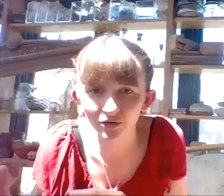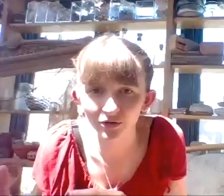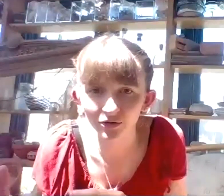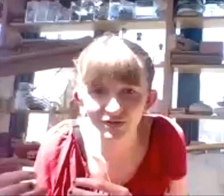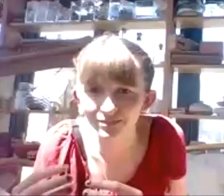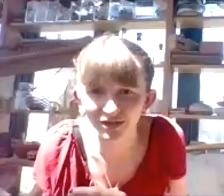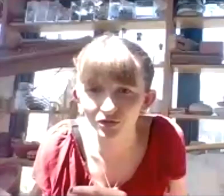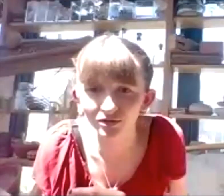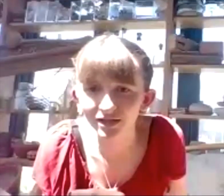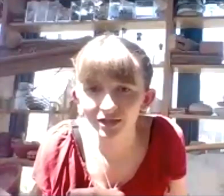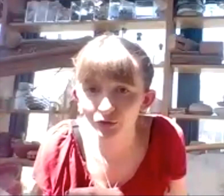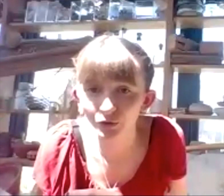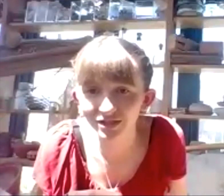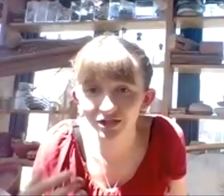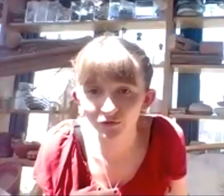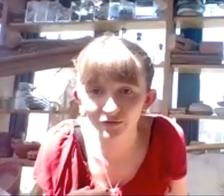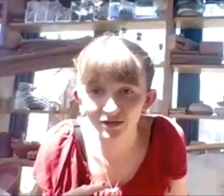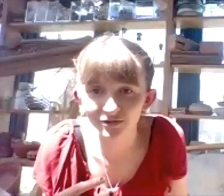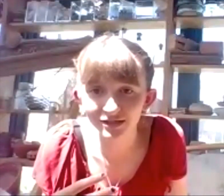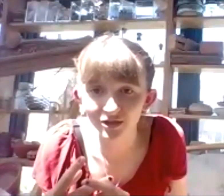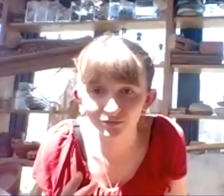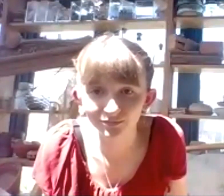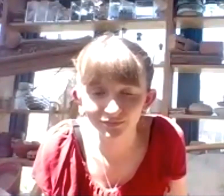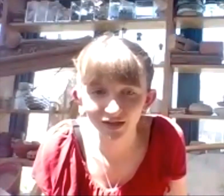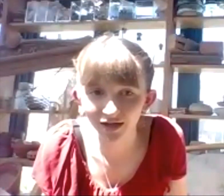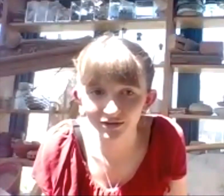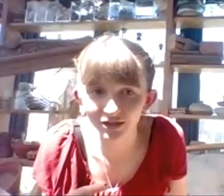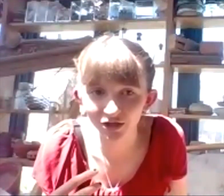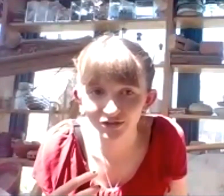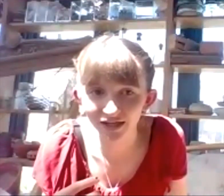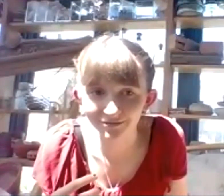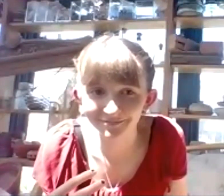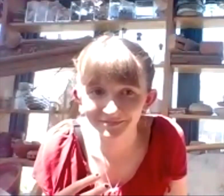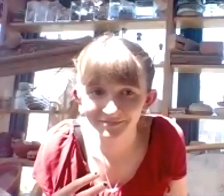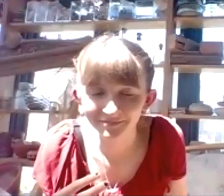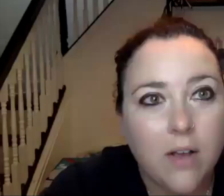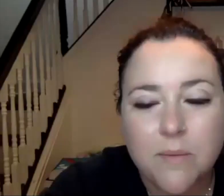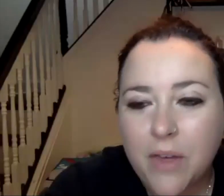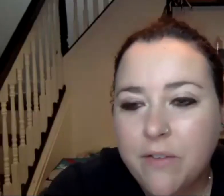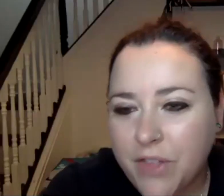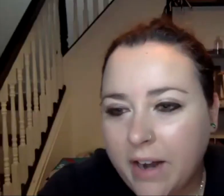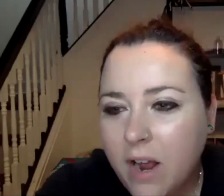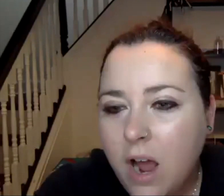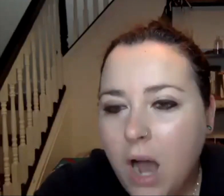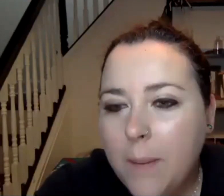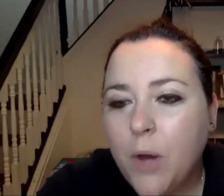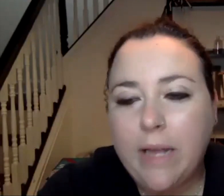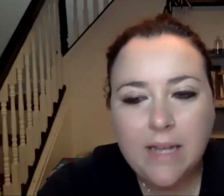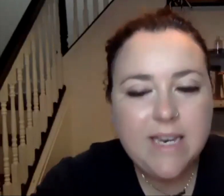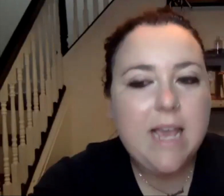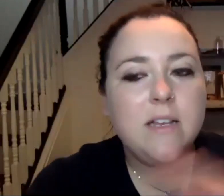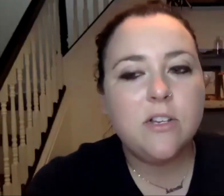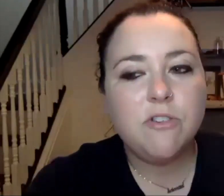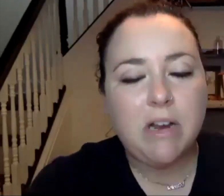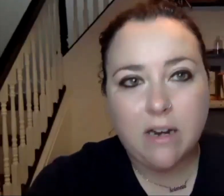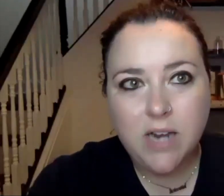out special groups to go find fossils. So I highly encourage that. Awesome. Thank you for that. Okay, let's